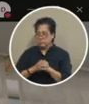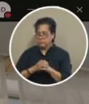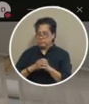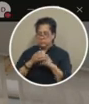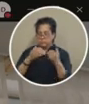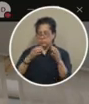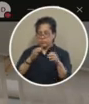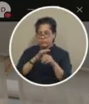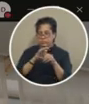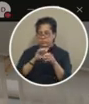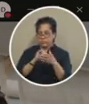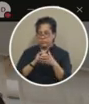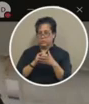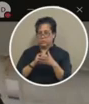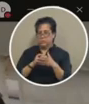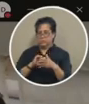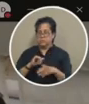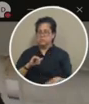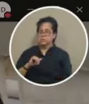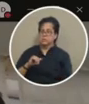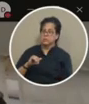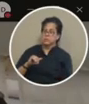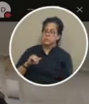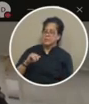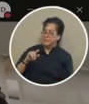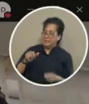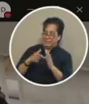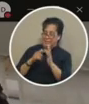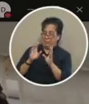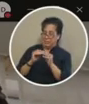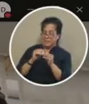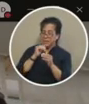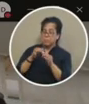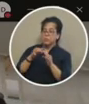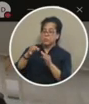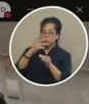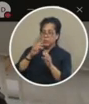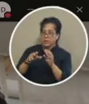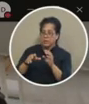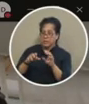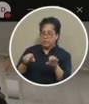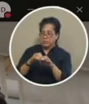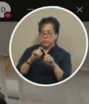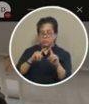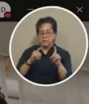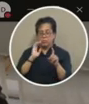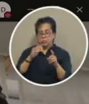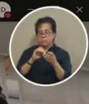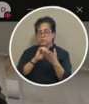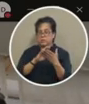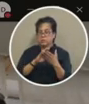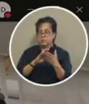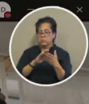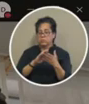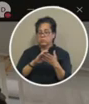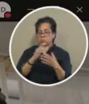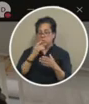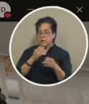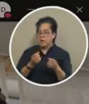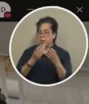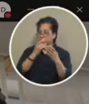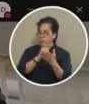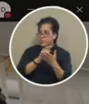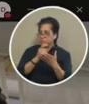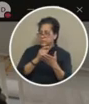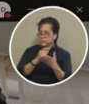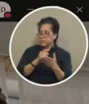Laura, let's vote on that. Well, this meeting isn't posted for action, but what I can do is add it to the proposed revisions. Representative Rivera, for how many